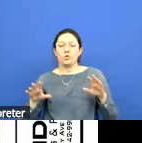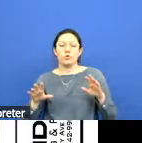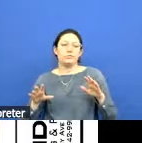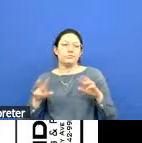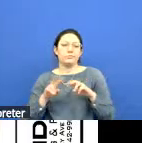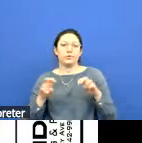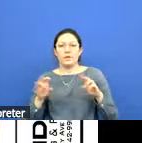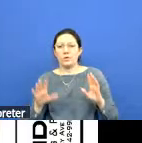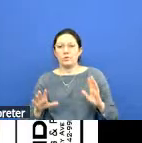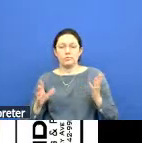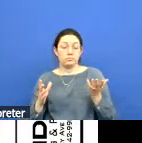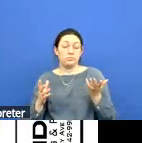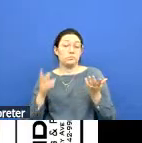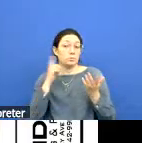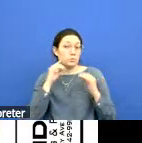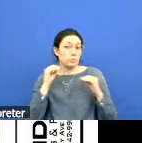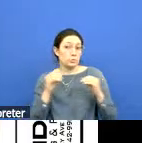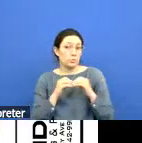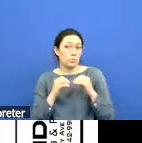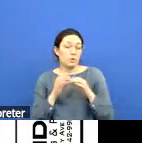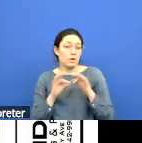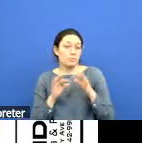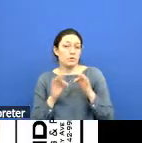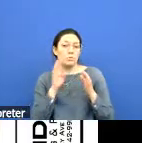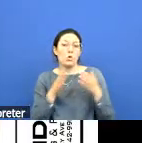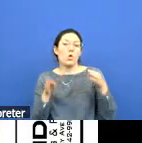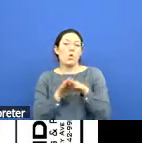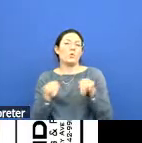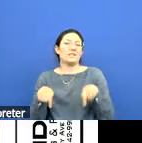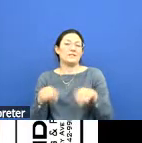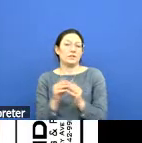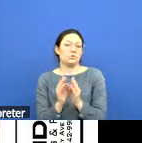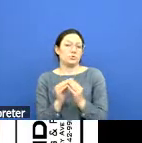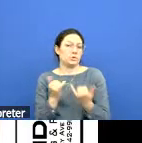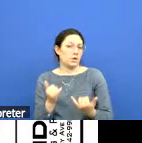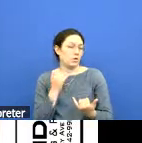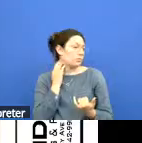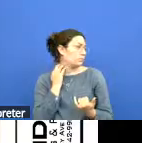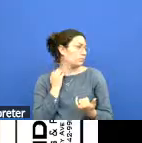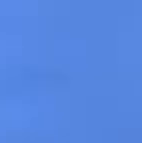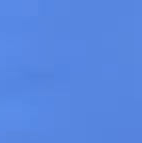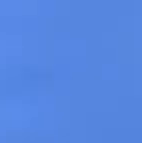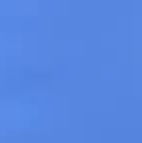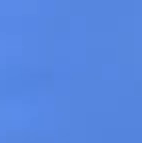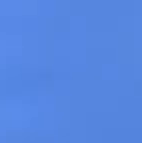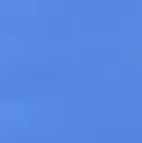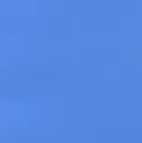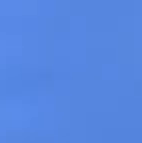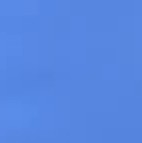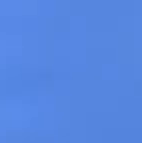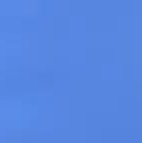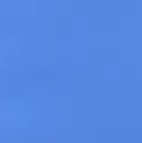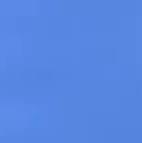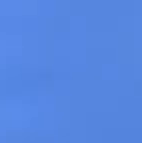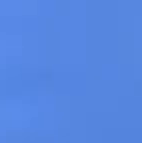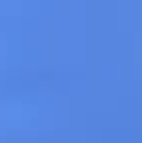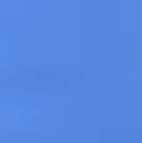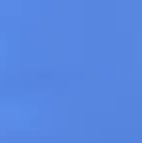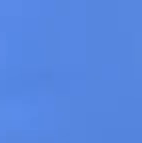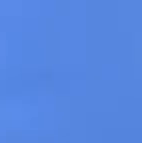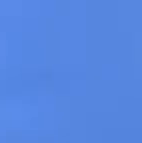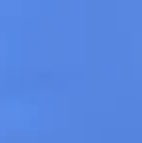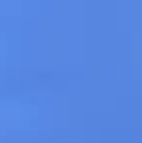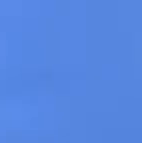And hearing none, I'm going to close this session of the public hearing for the proposed local law